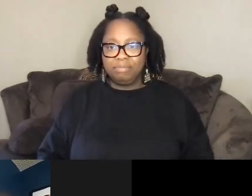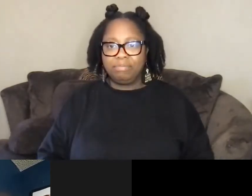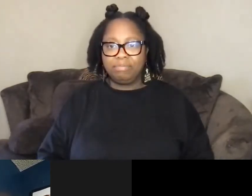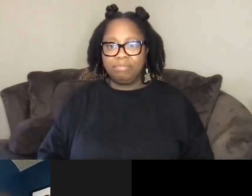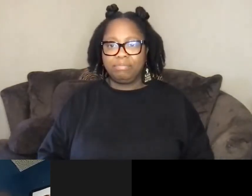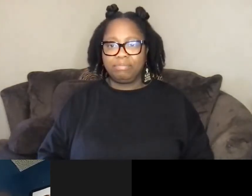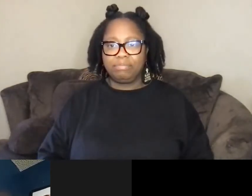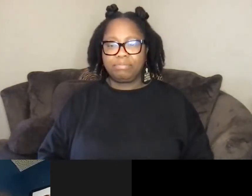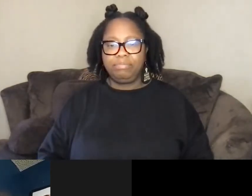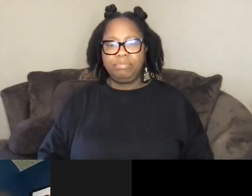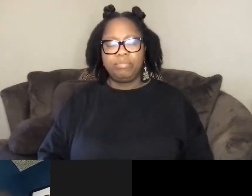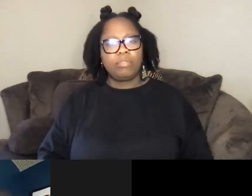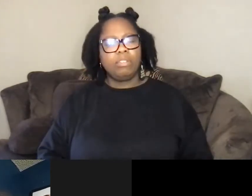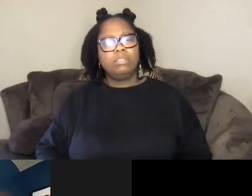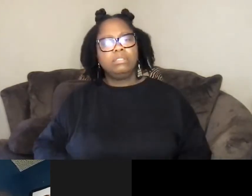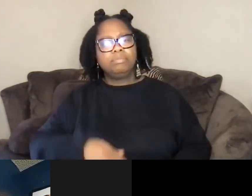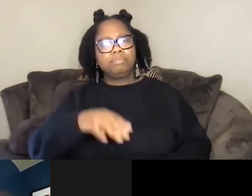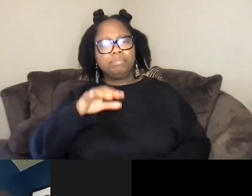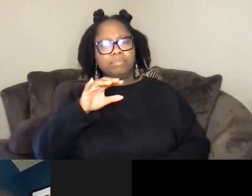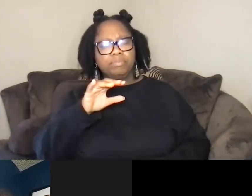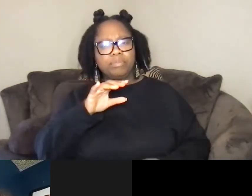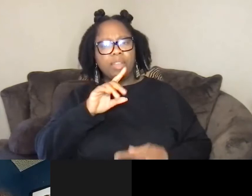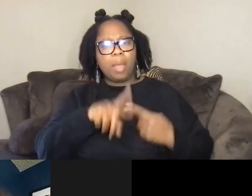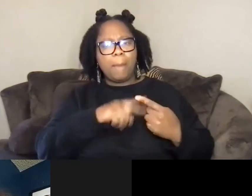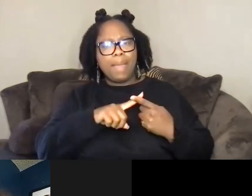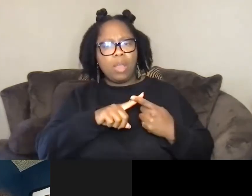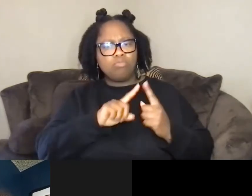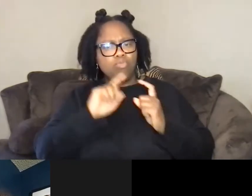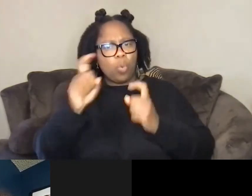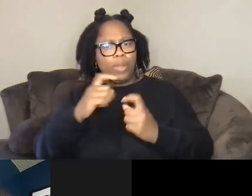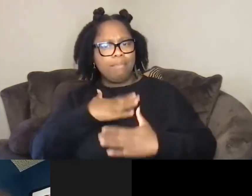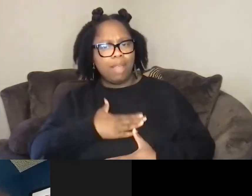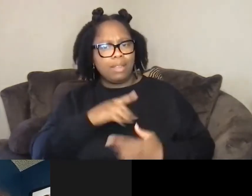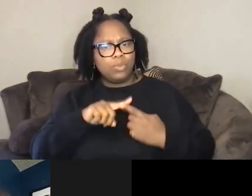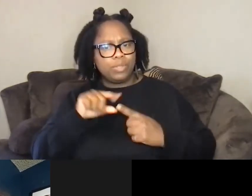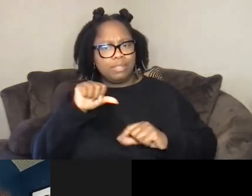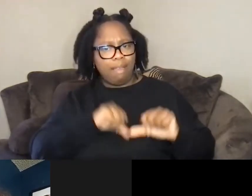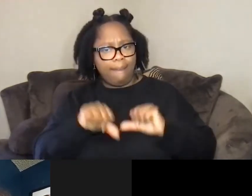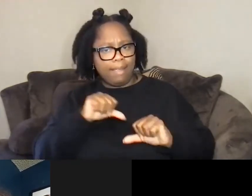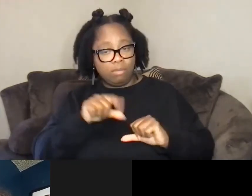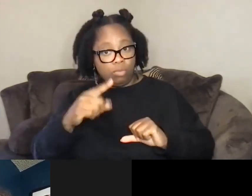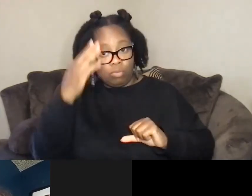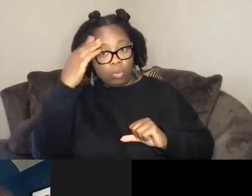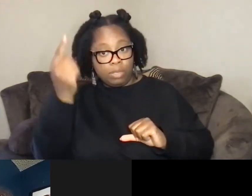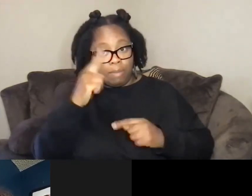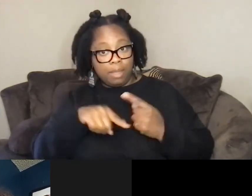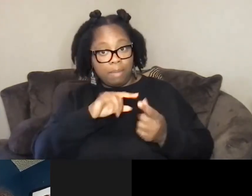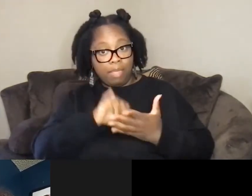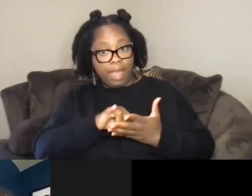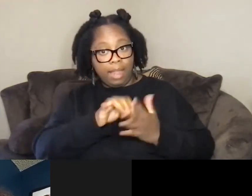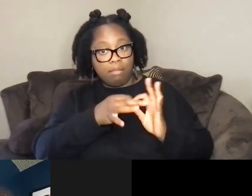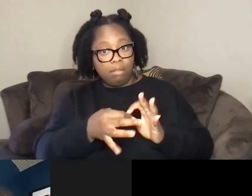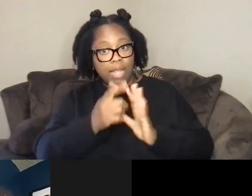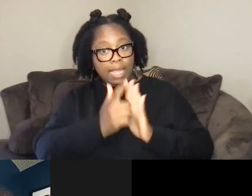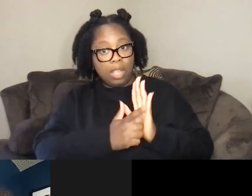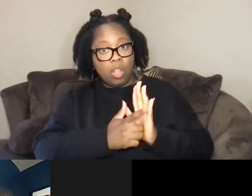And what about the piece about donating bodies to science? Is there anything you know about that from a legal perspective? I